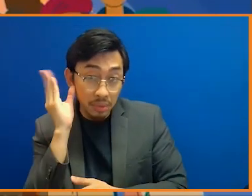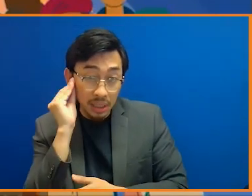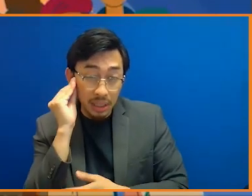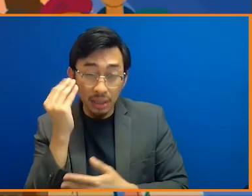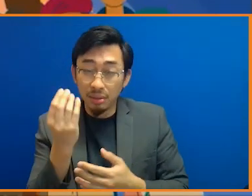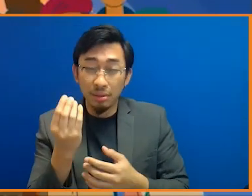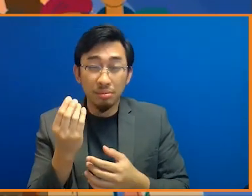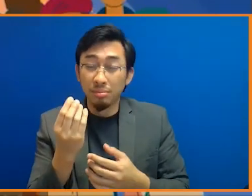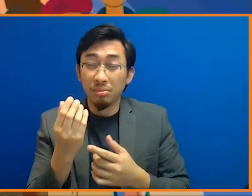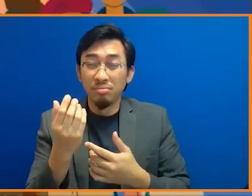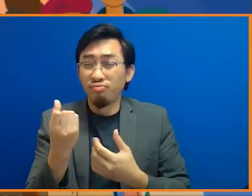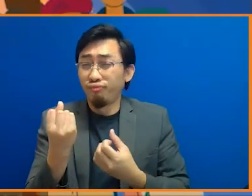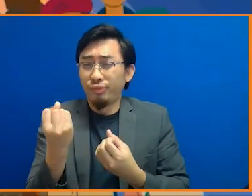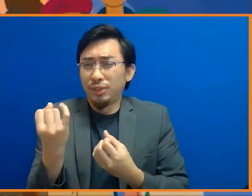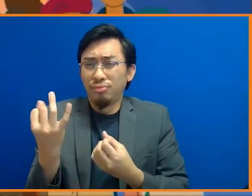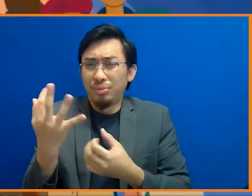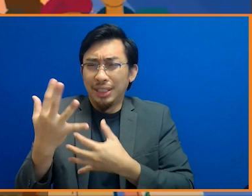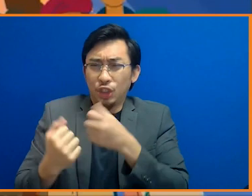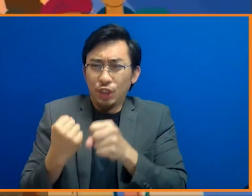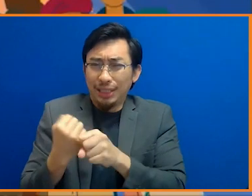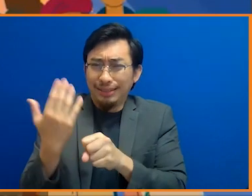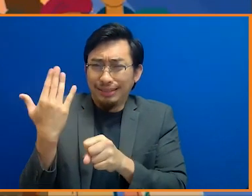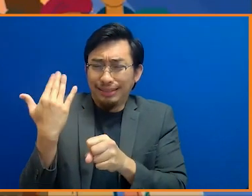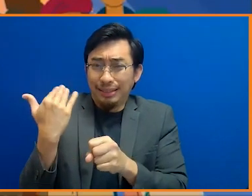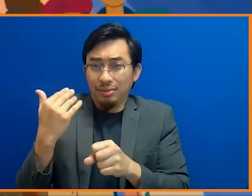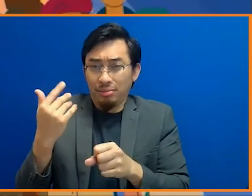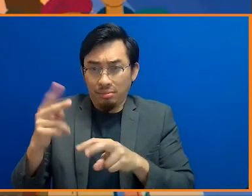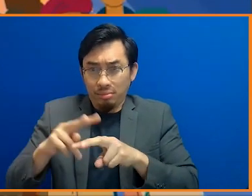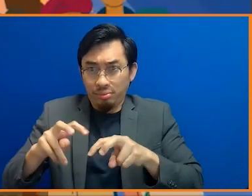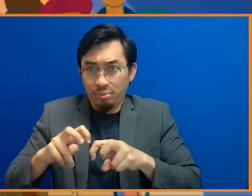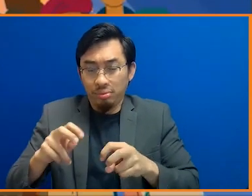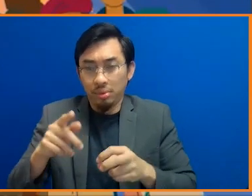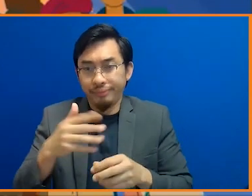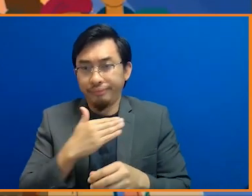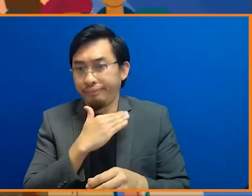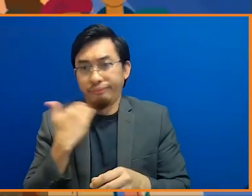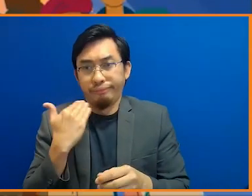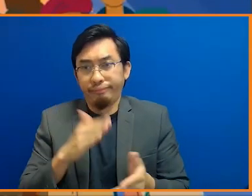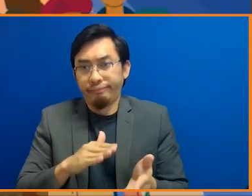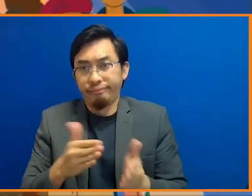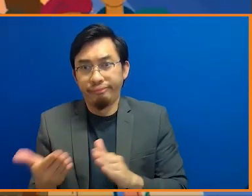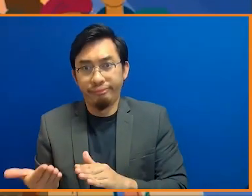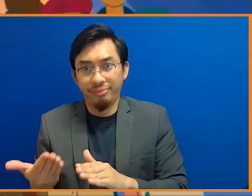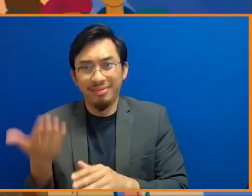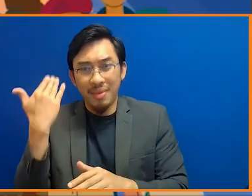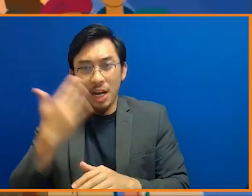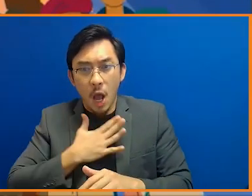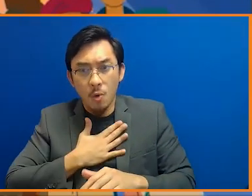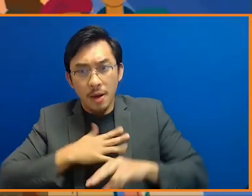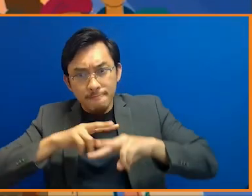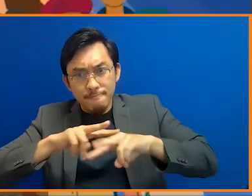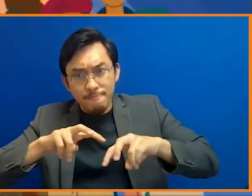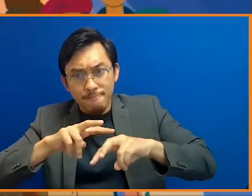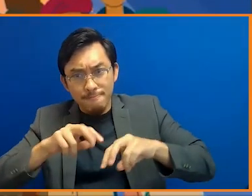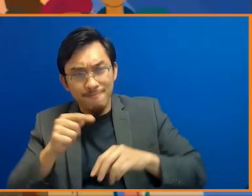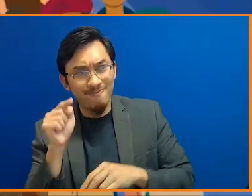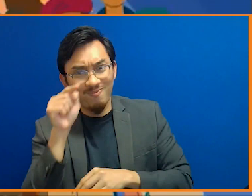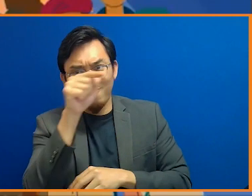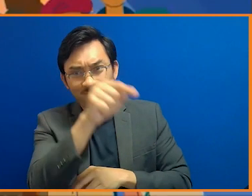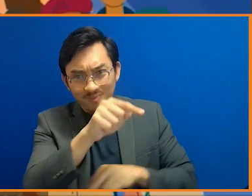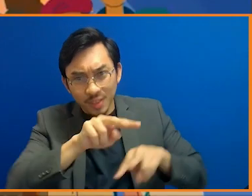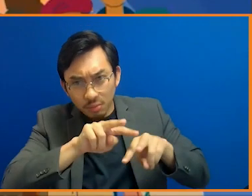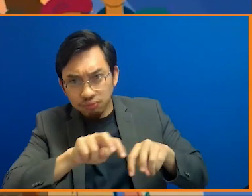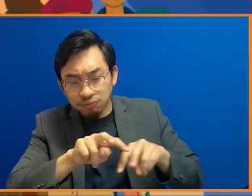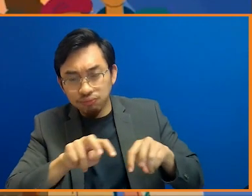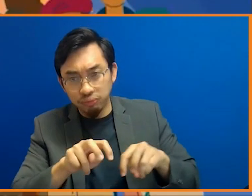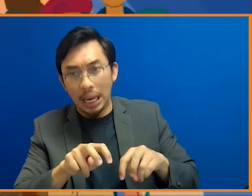a couple years ago there one of incident where a researcher being killed over there because the indigenous